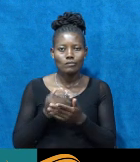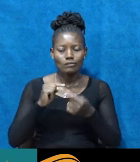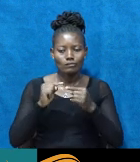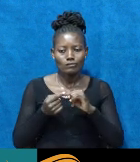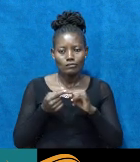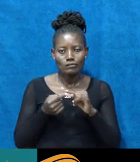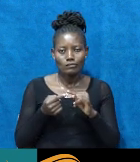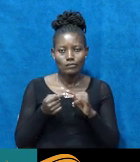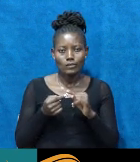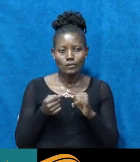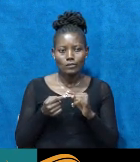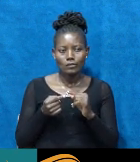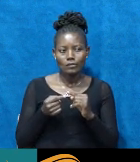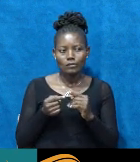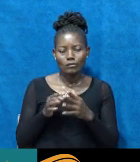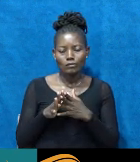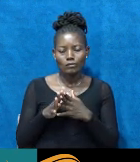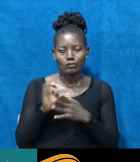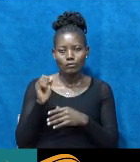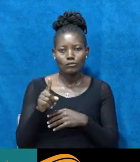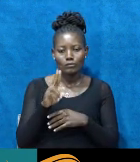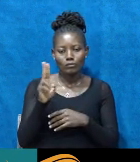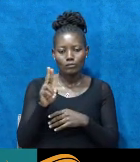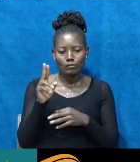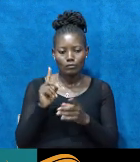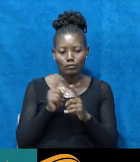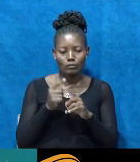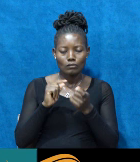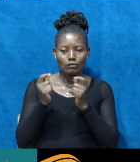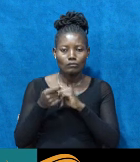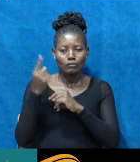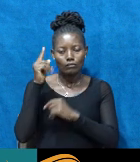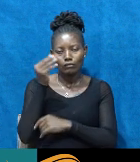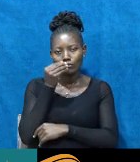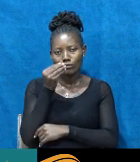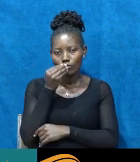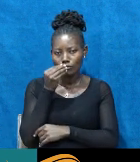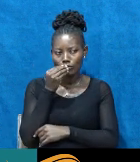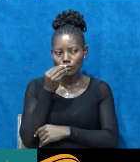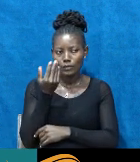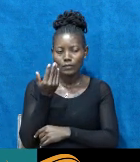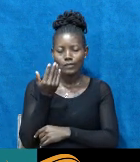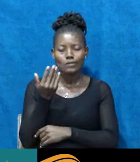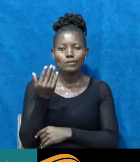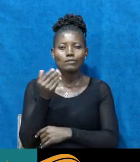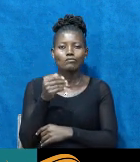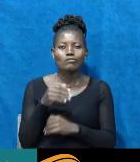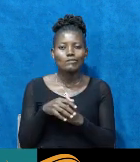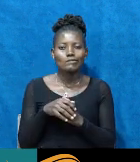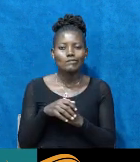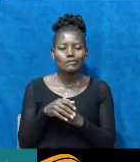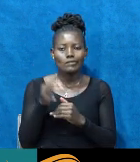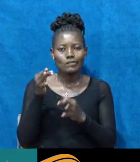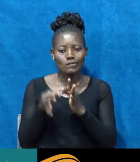an adjusted kind of nutrient, an adjusted kind of dietary plan. If you're looking